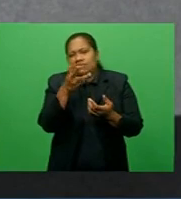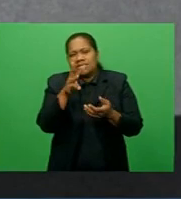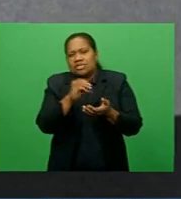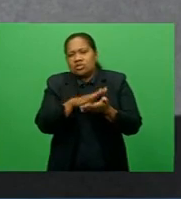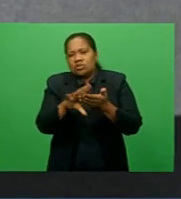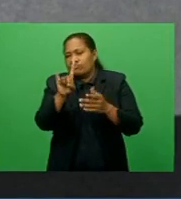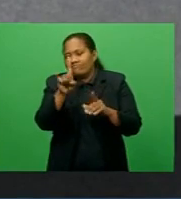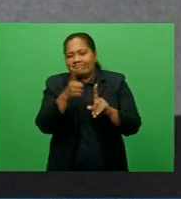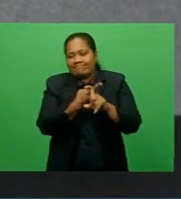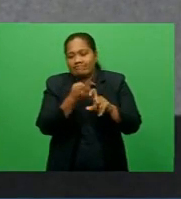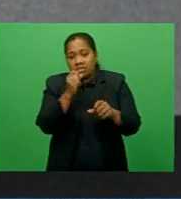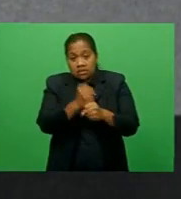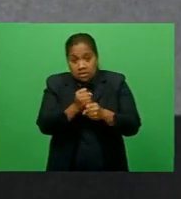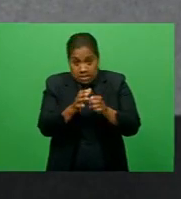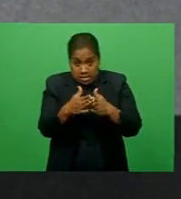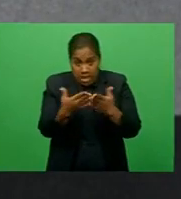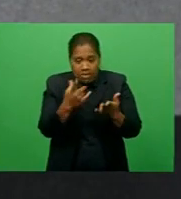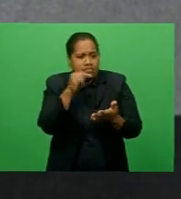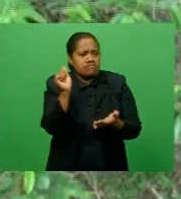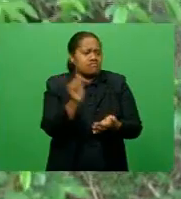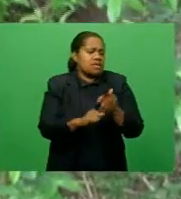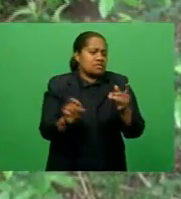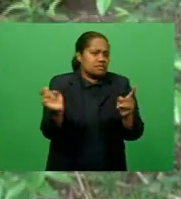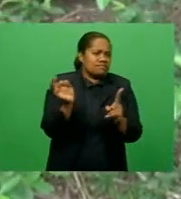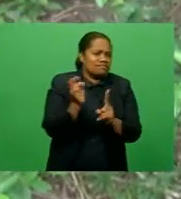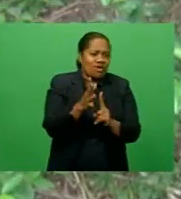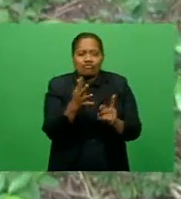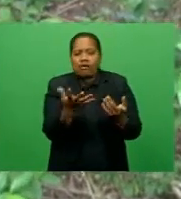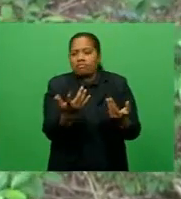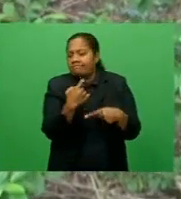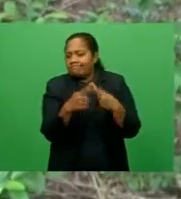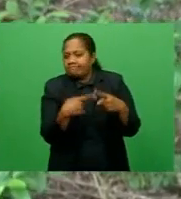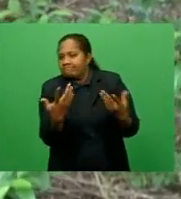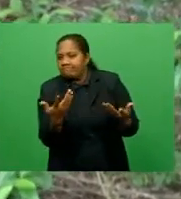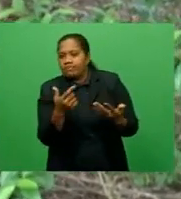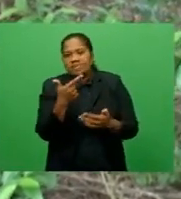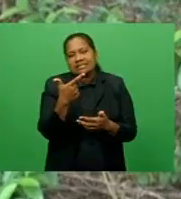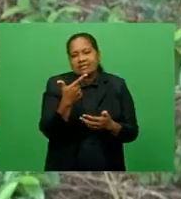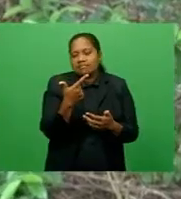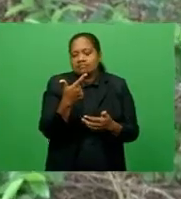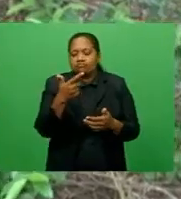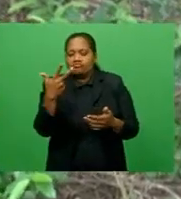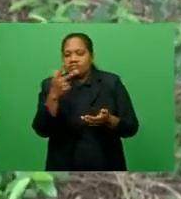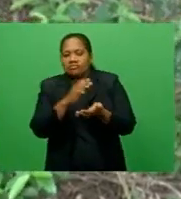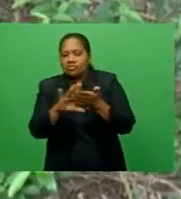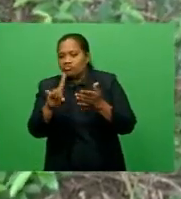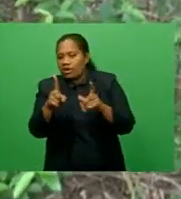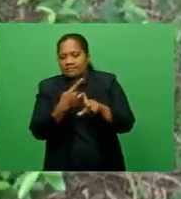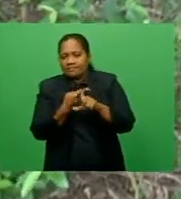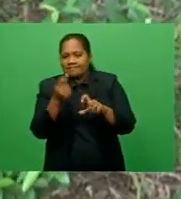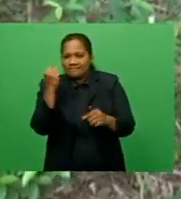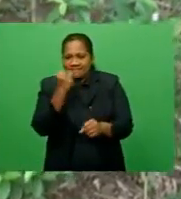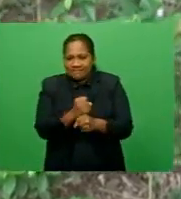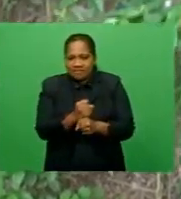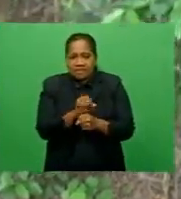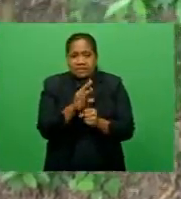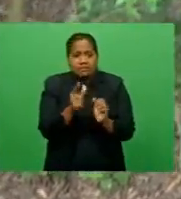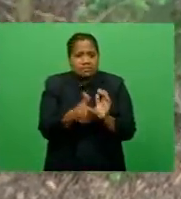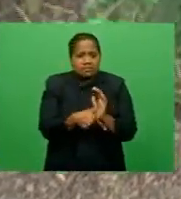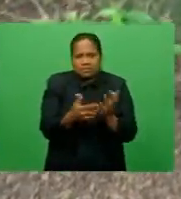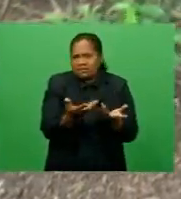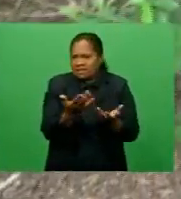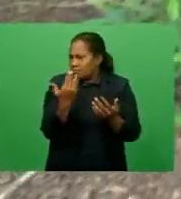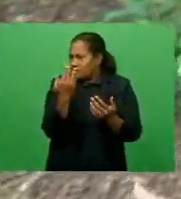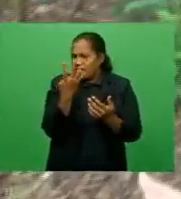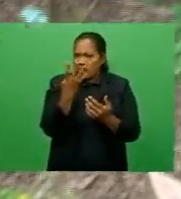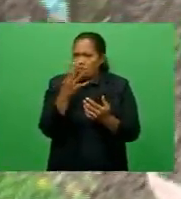buy pork now on special at about $7, $8 a kilo. Sometimes, certainly 4 or 5 months ago, you could get